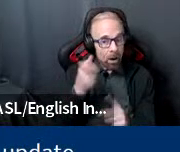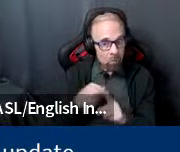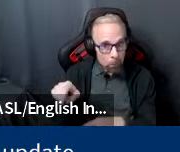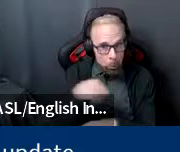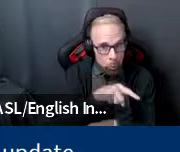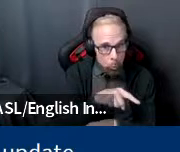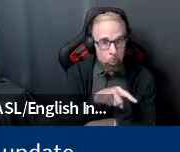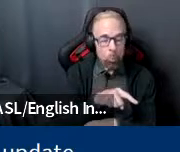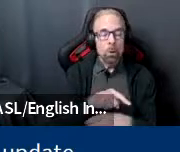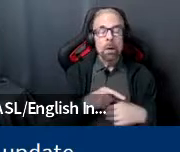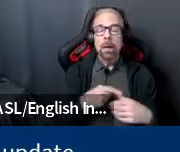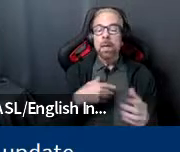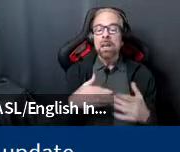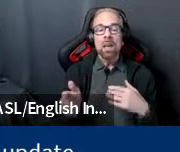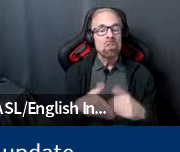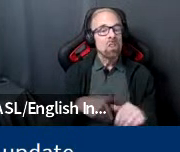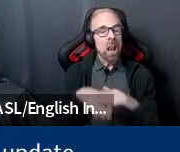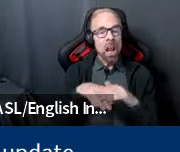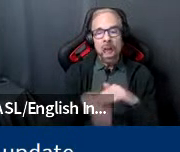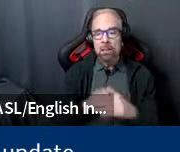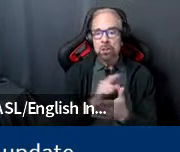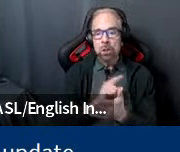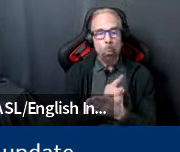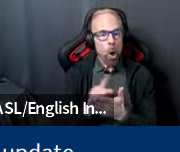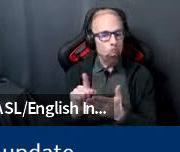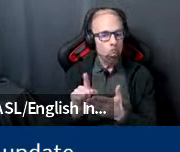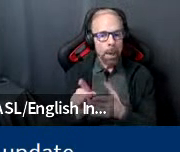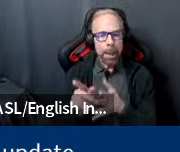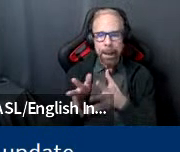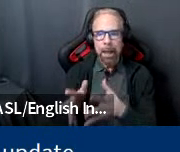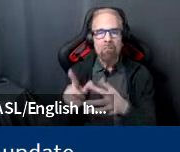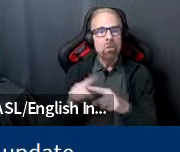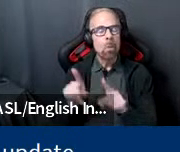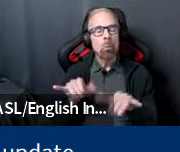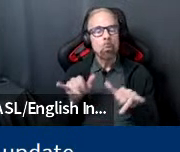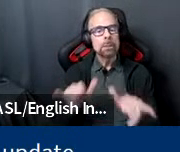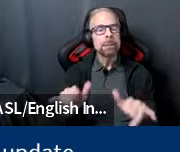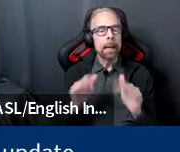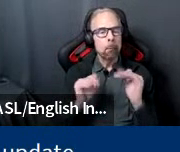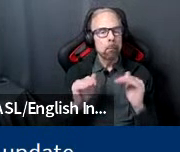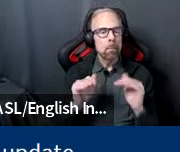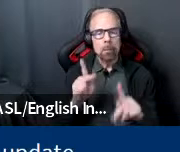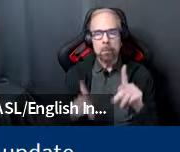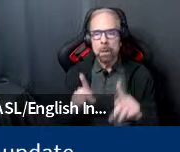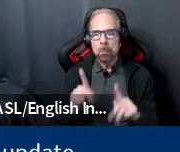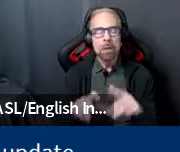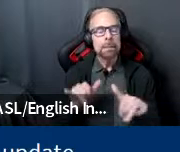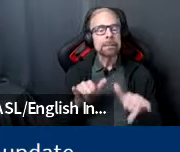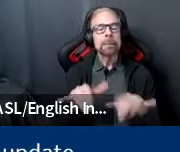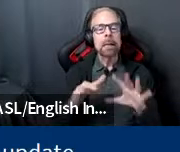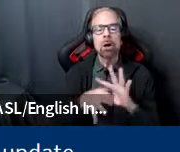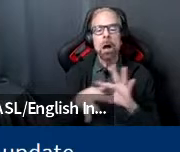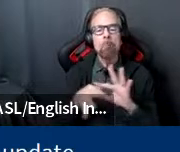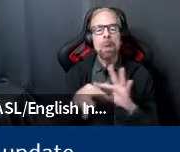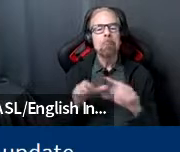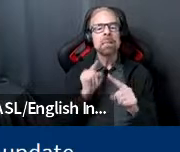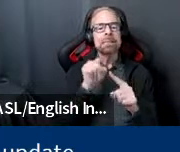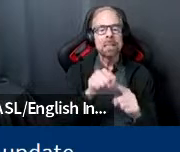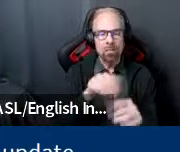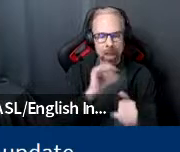though we're less than a week out, we're expecting folks to still be commenting up to that last day. So